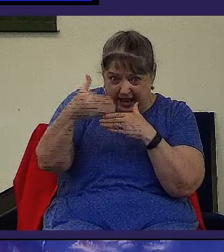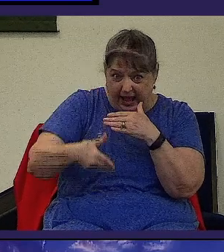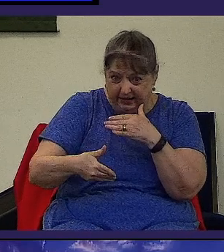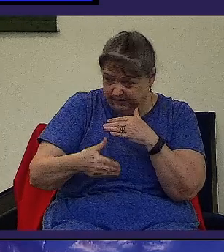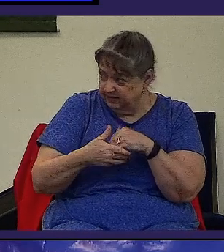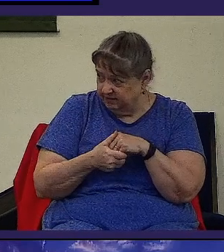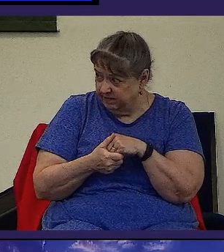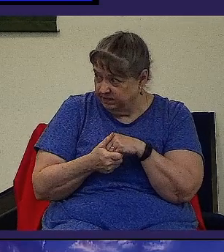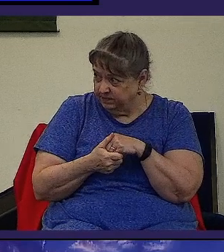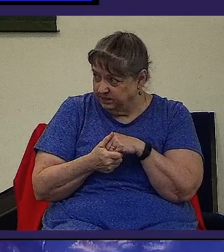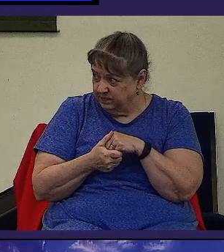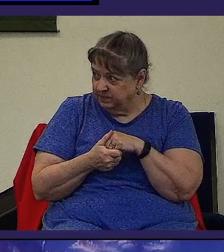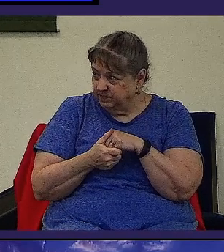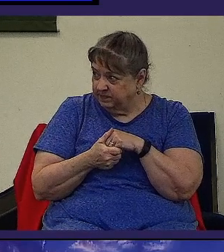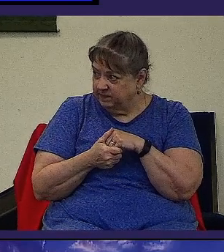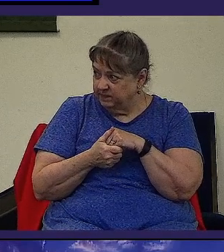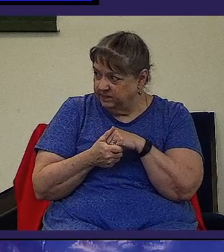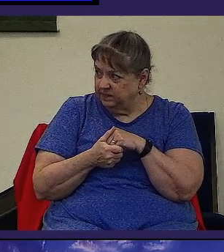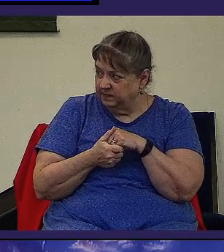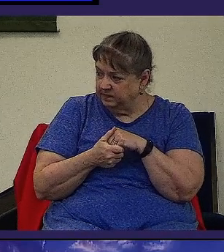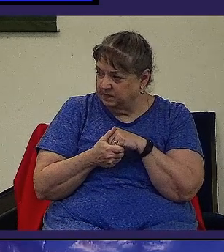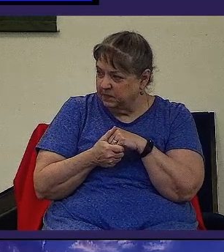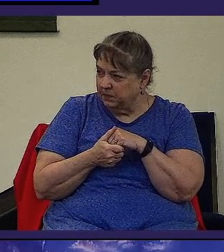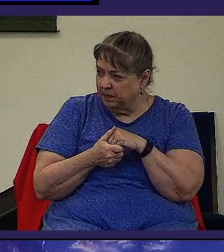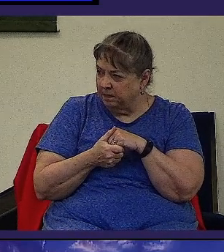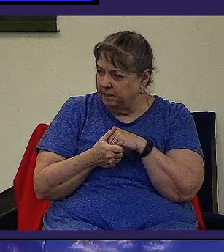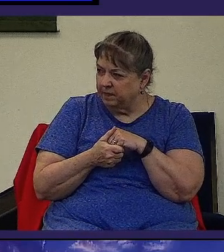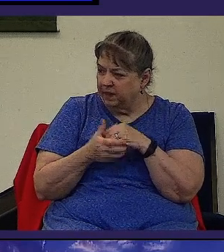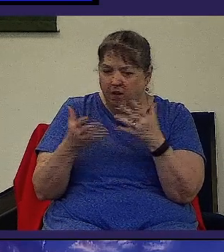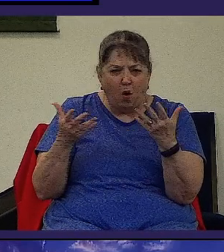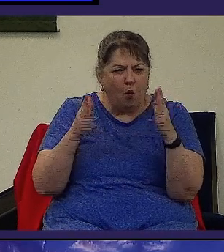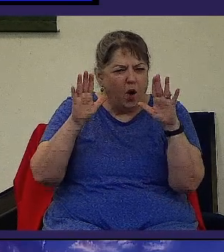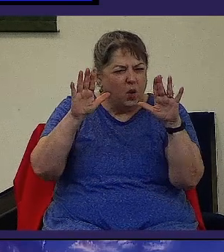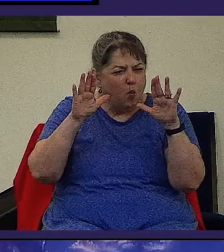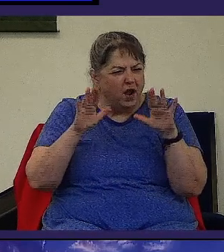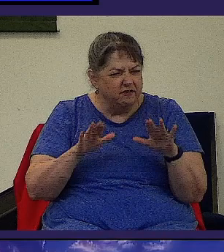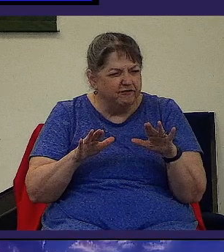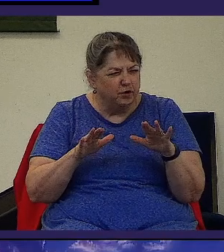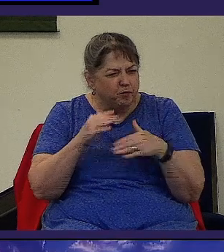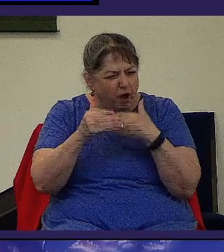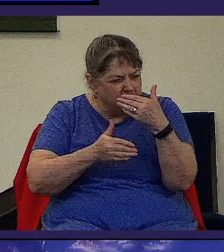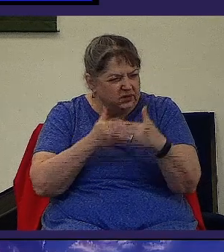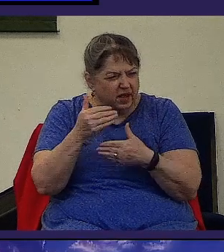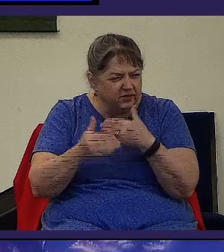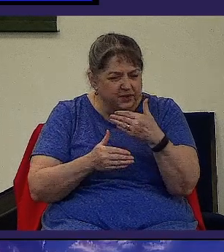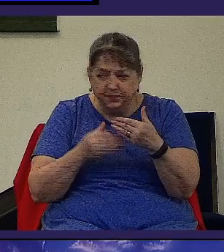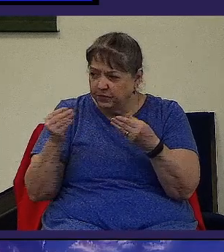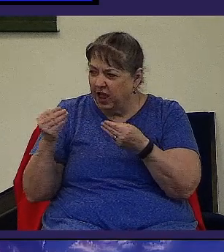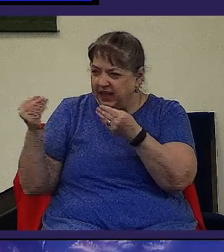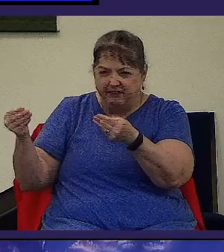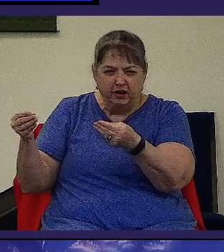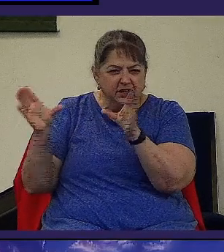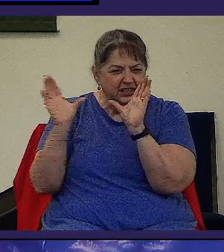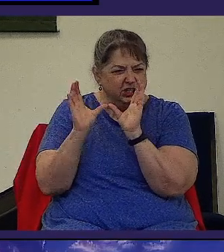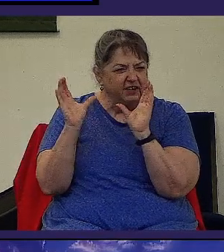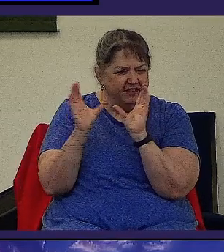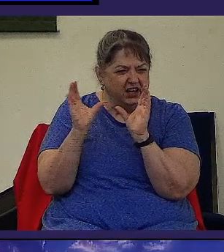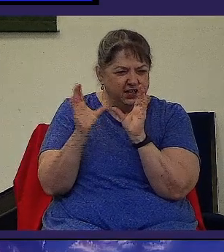discipling others and what an awesome thing and i just want to present them with this um